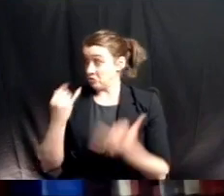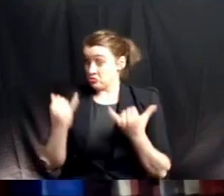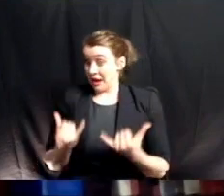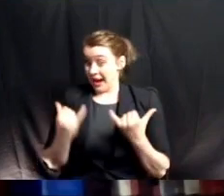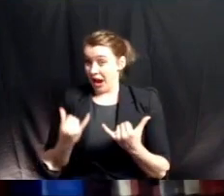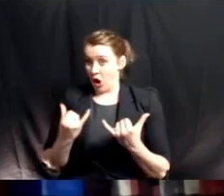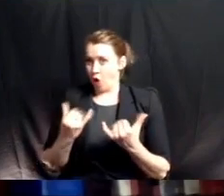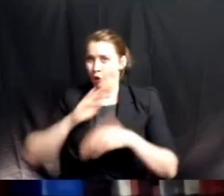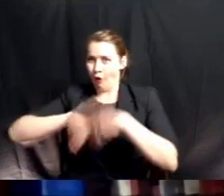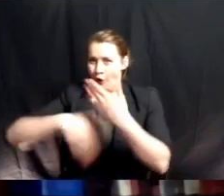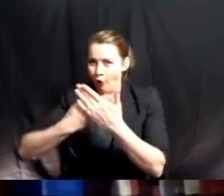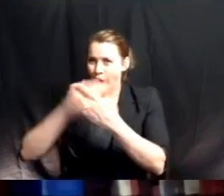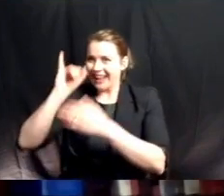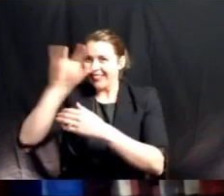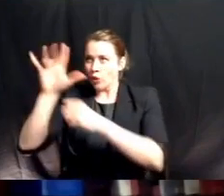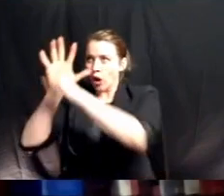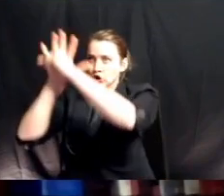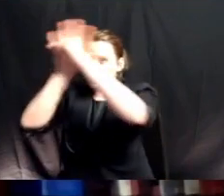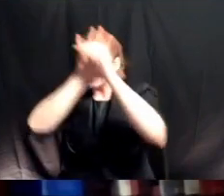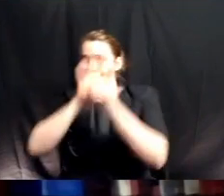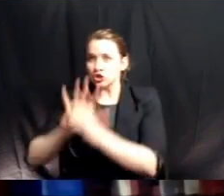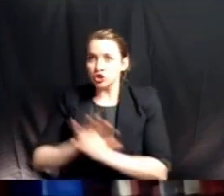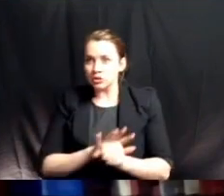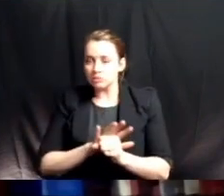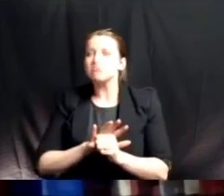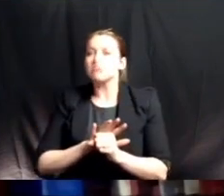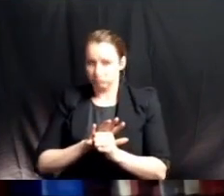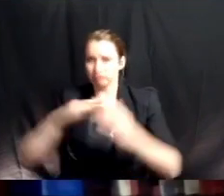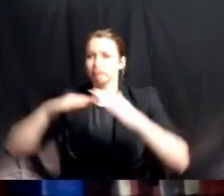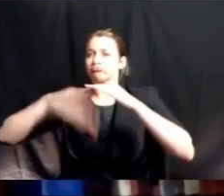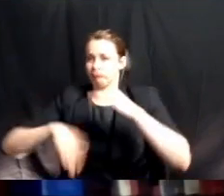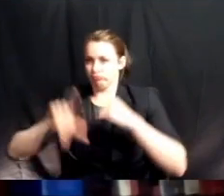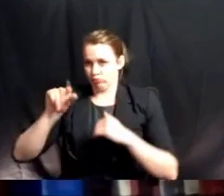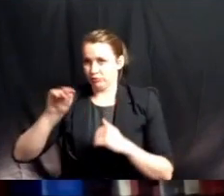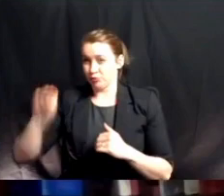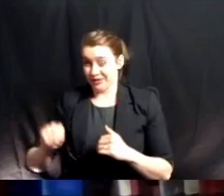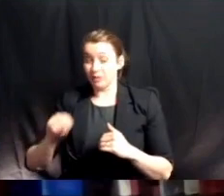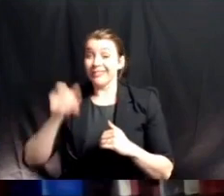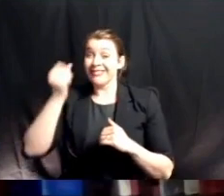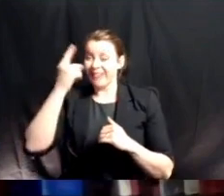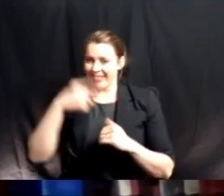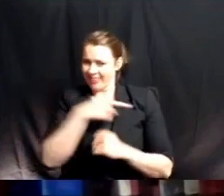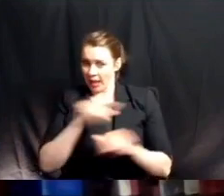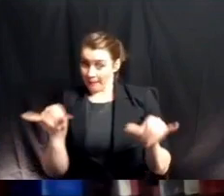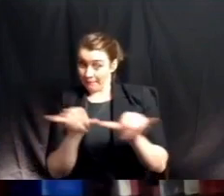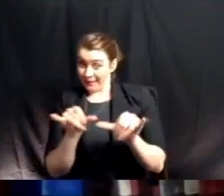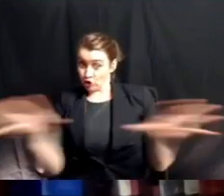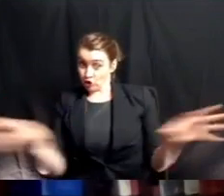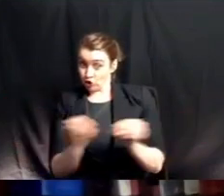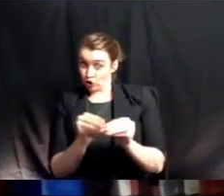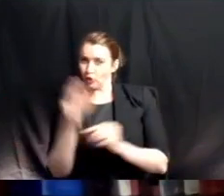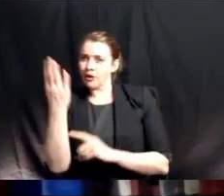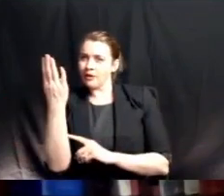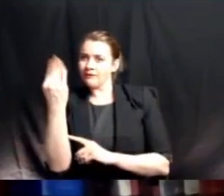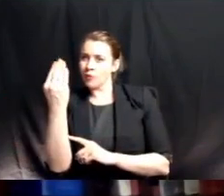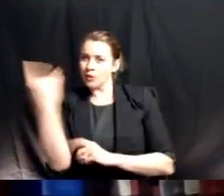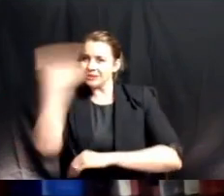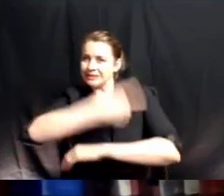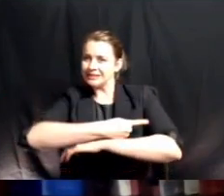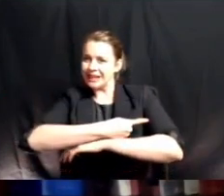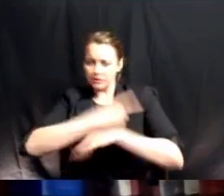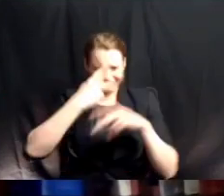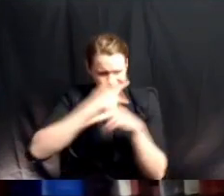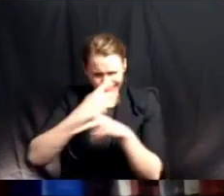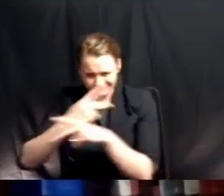do that. There's a rolling time period, 14 days, for measuring that. And so that's